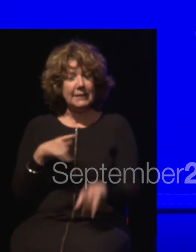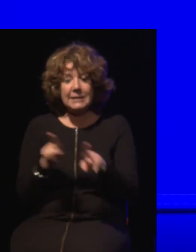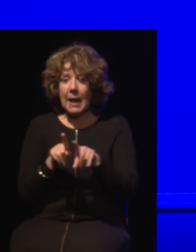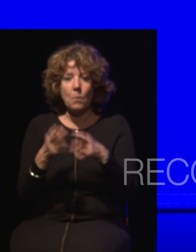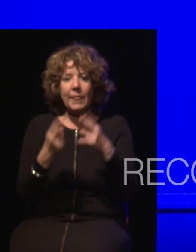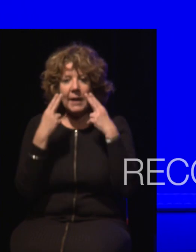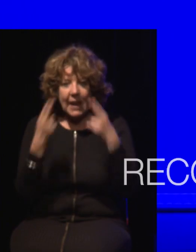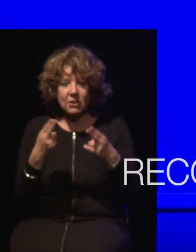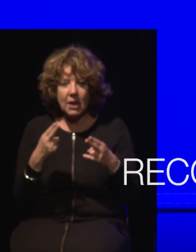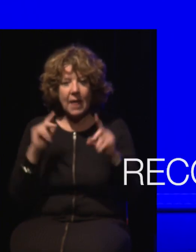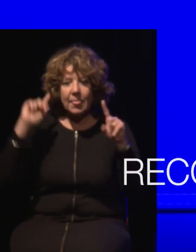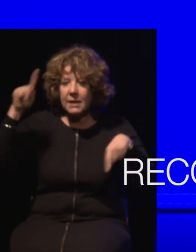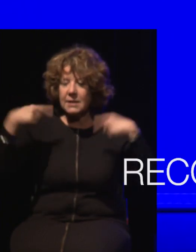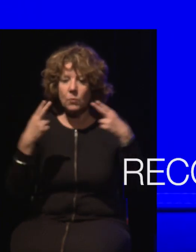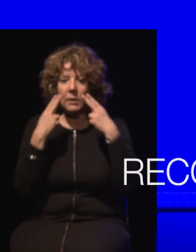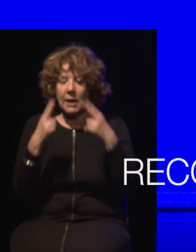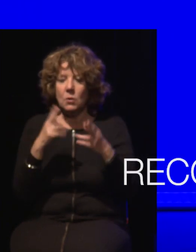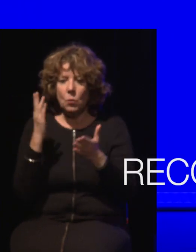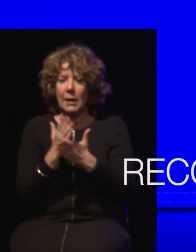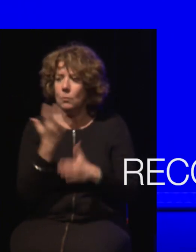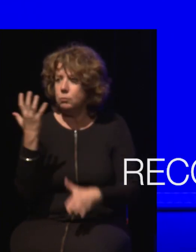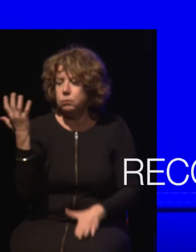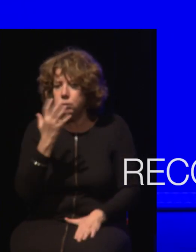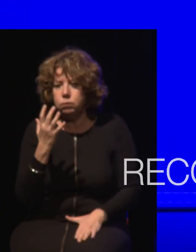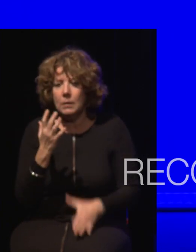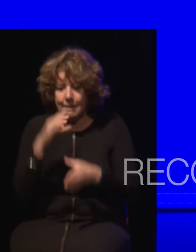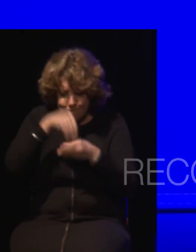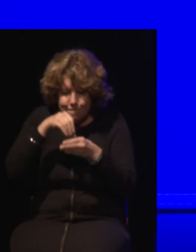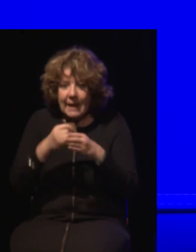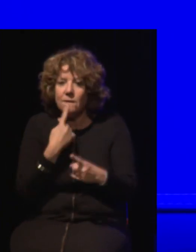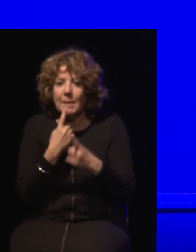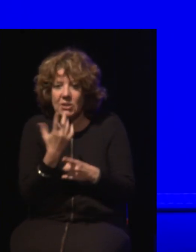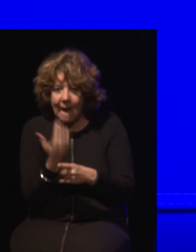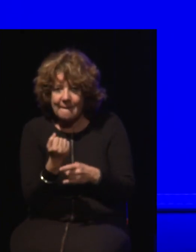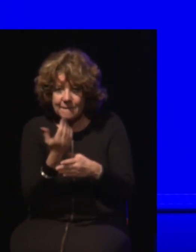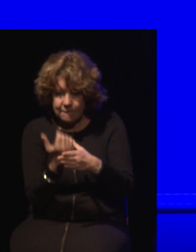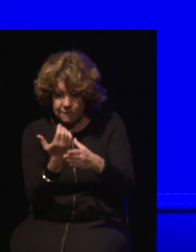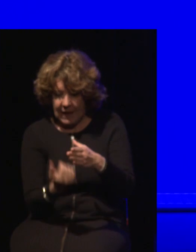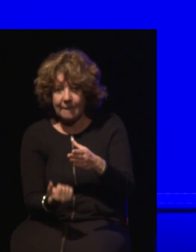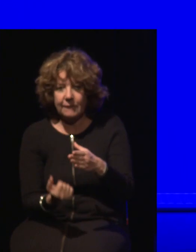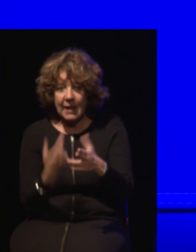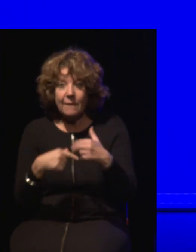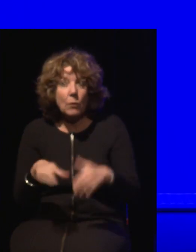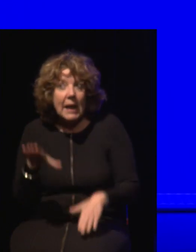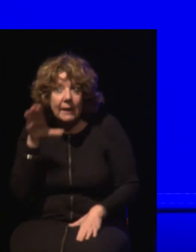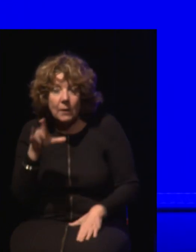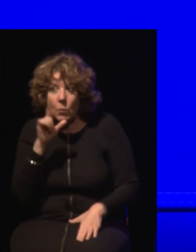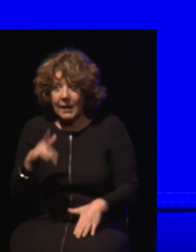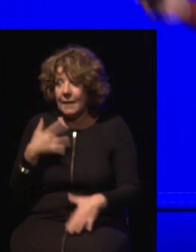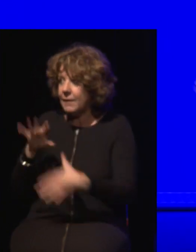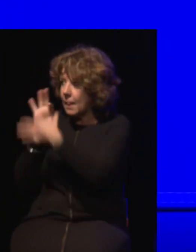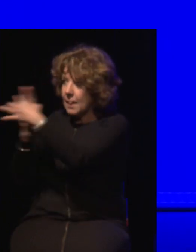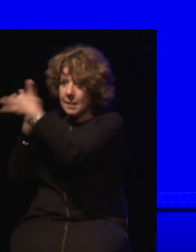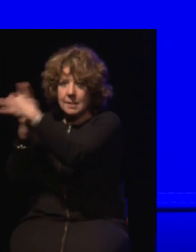The sounds of nature are rich in information, and when we listen, we can find a personal connection with